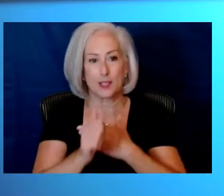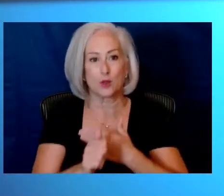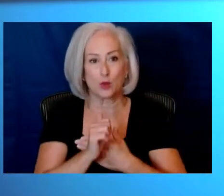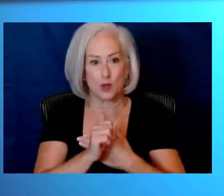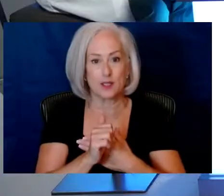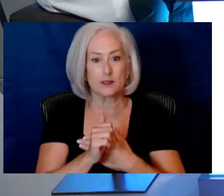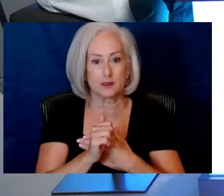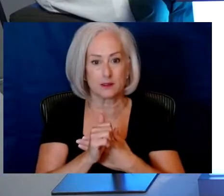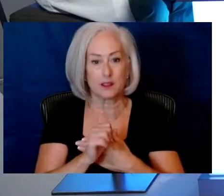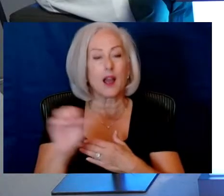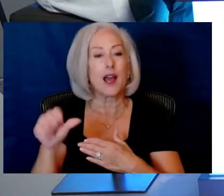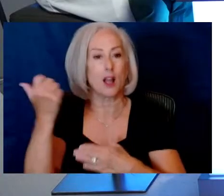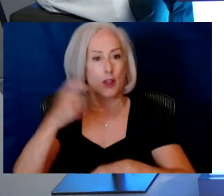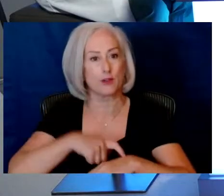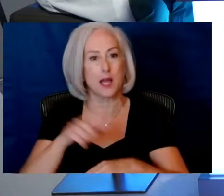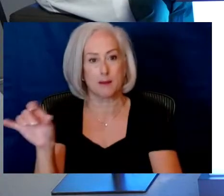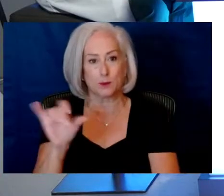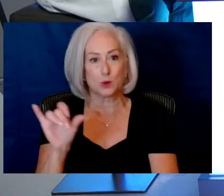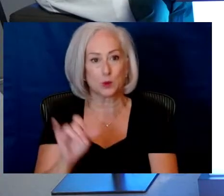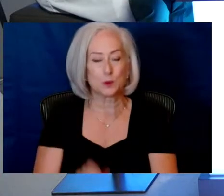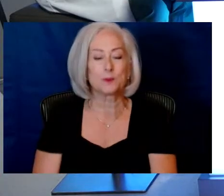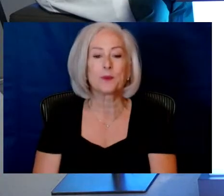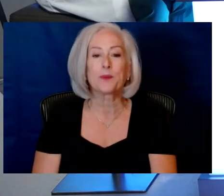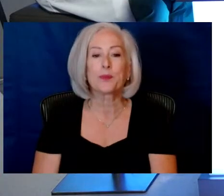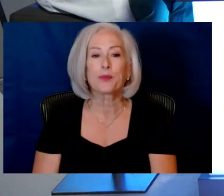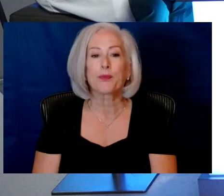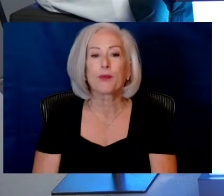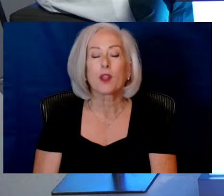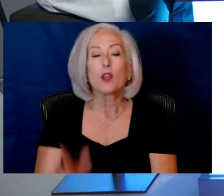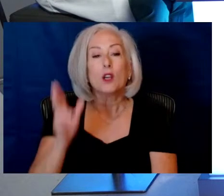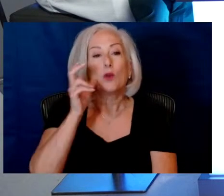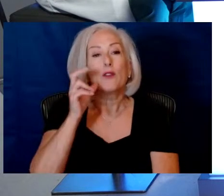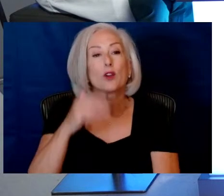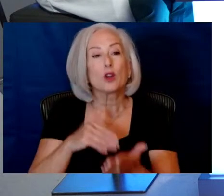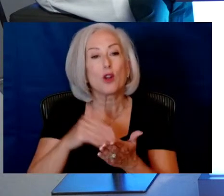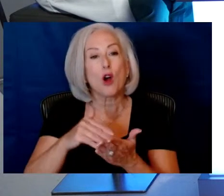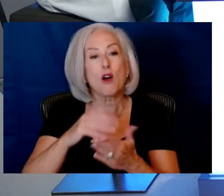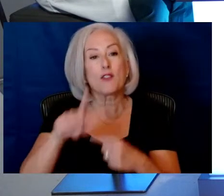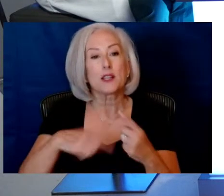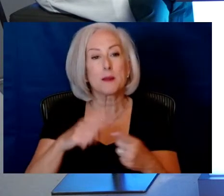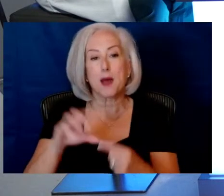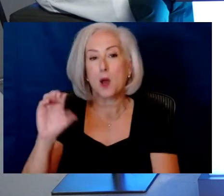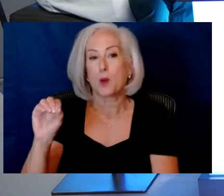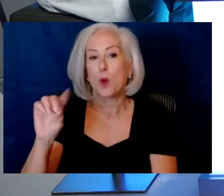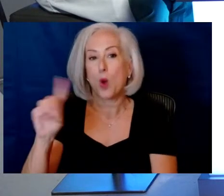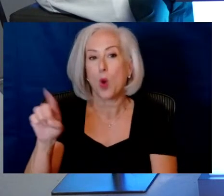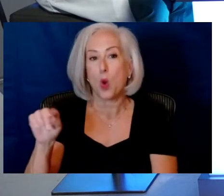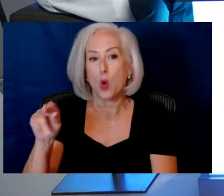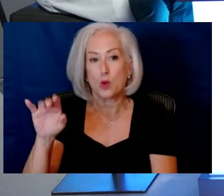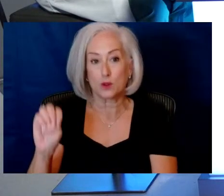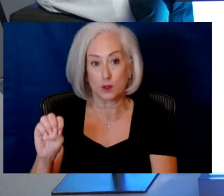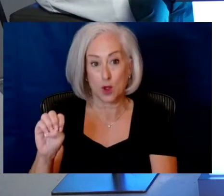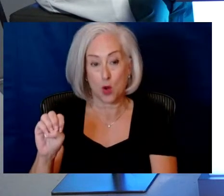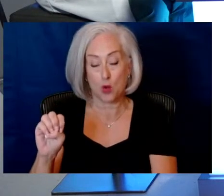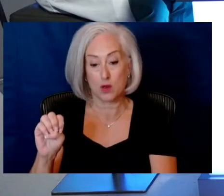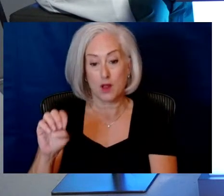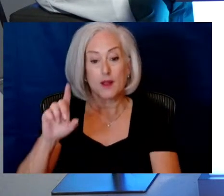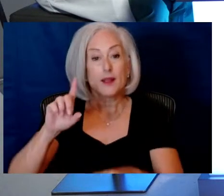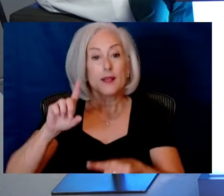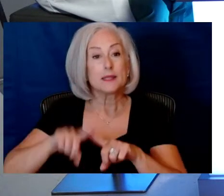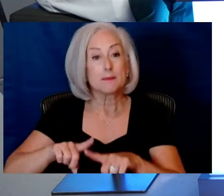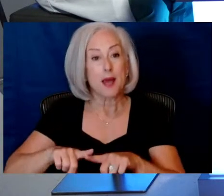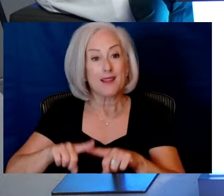Mm-hmm. And then also we've heard a lot about ozone. What about either elevation, but also the impact of ozone?